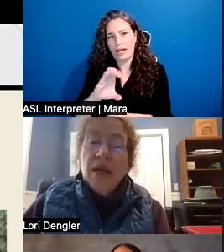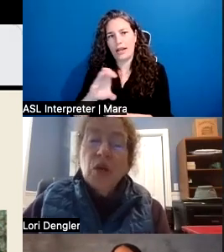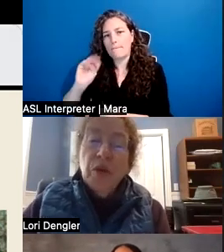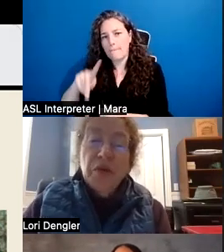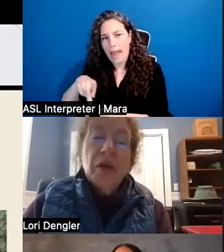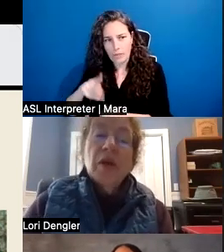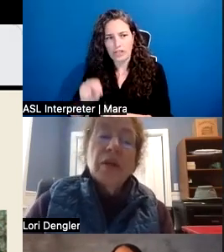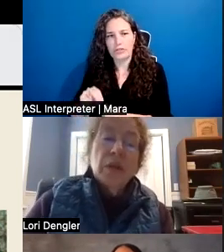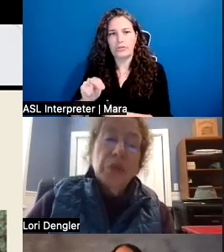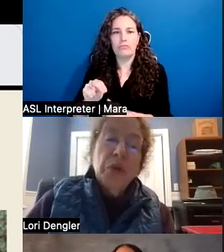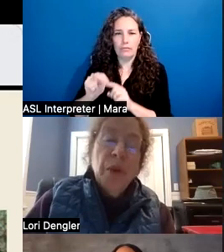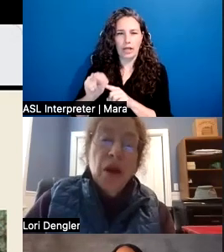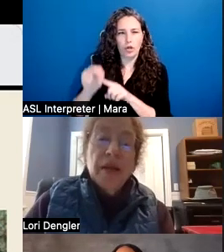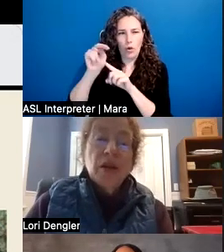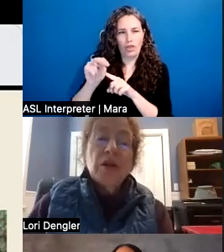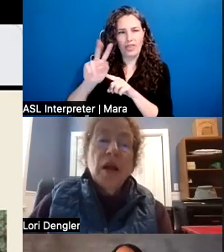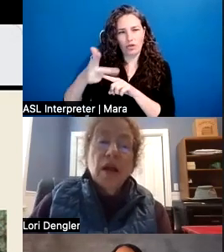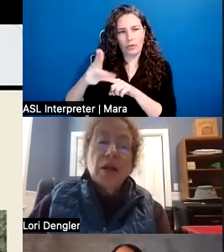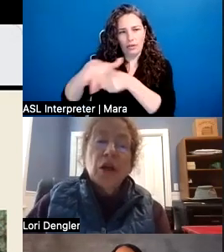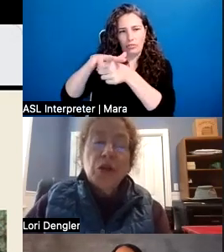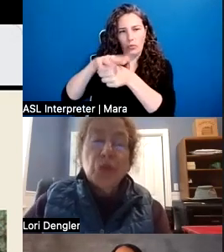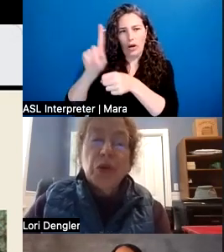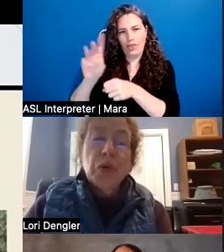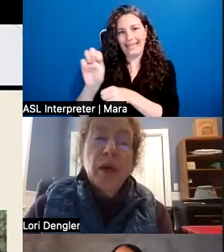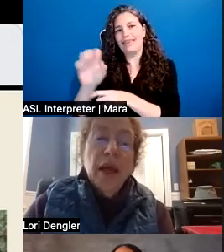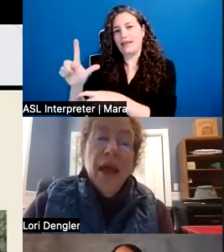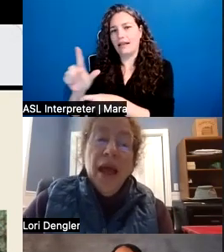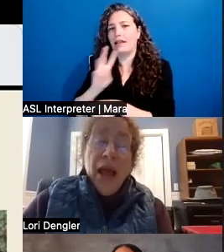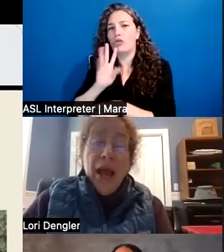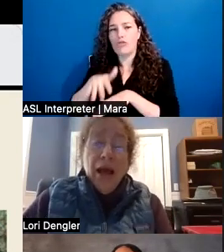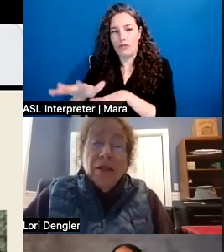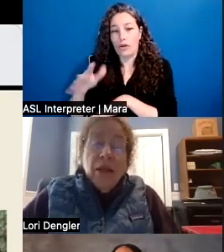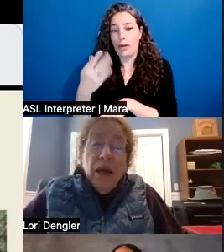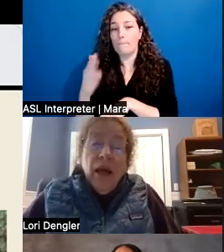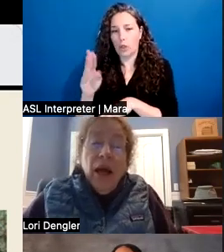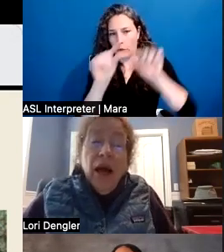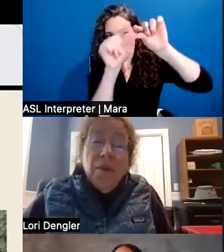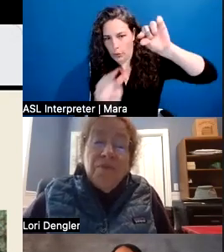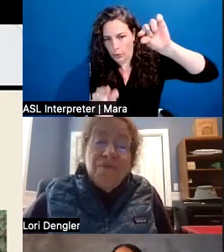the Eel River, the blue part here, goes through. And